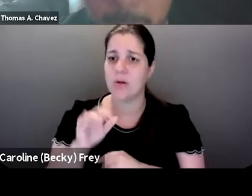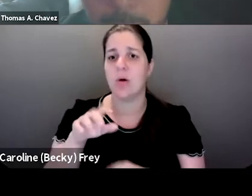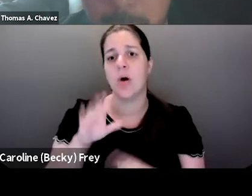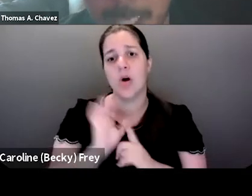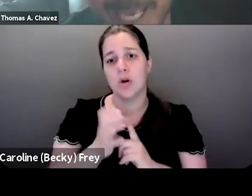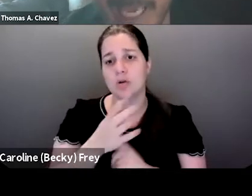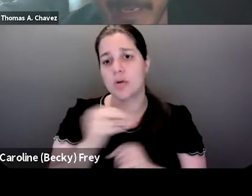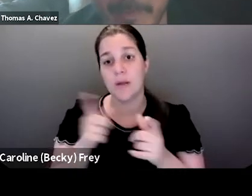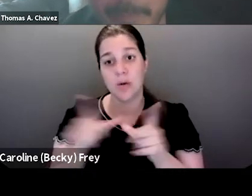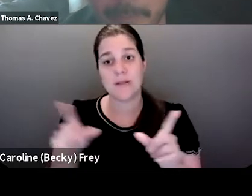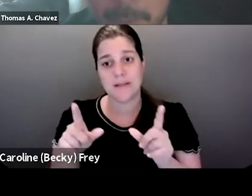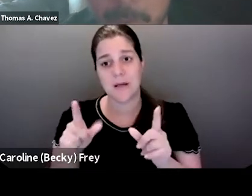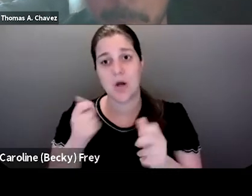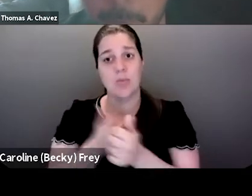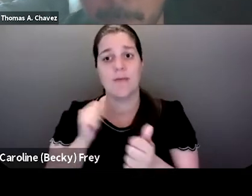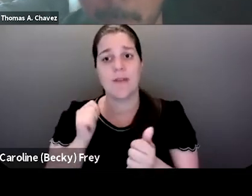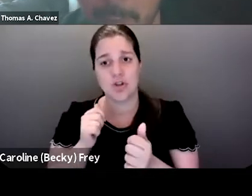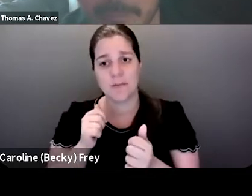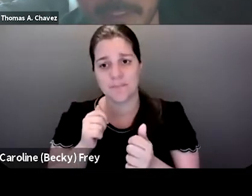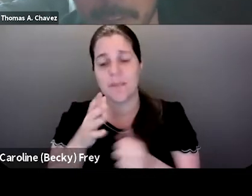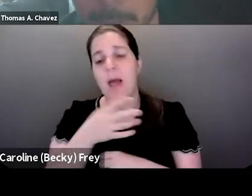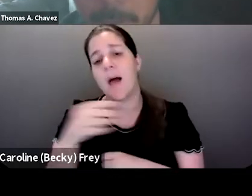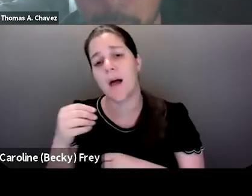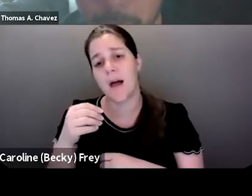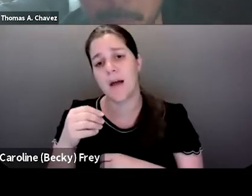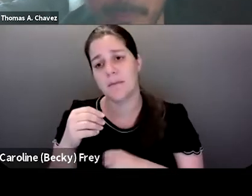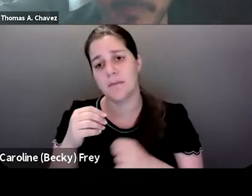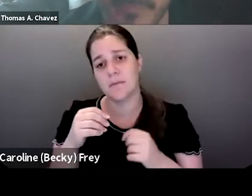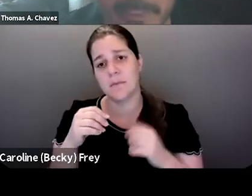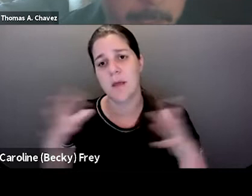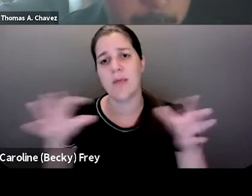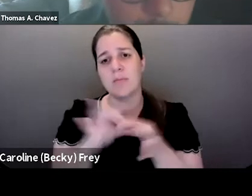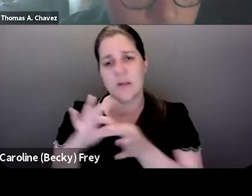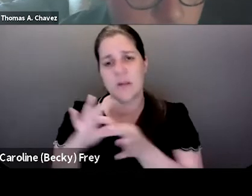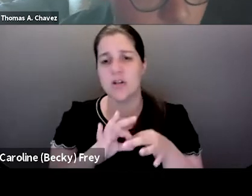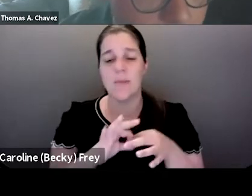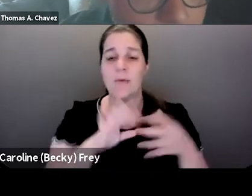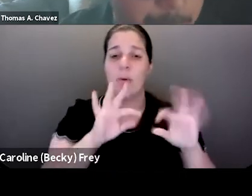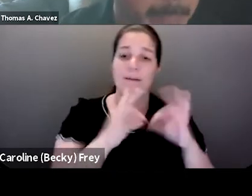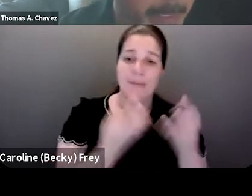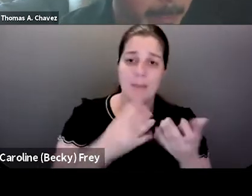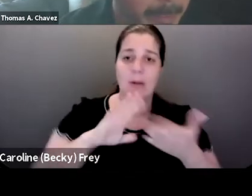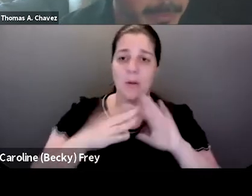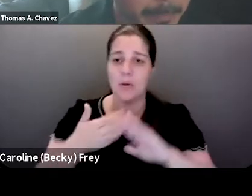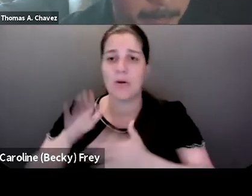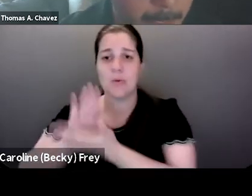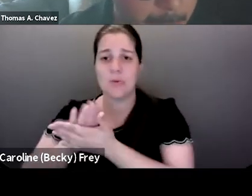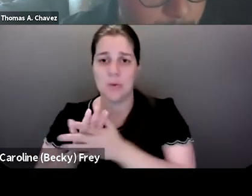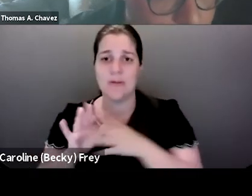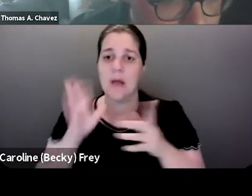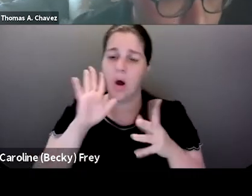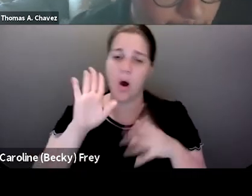linguistic prevention, and creating partnerships between family, community, and schools to promote resilience and healing trauma. Thank you.